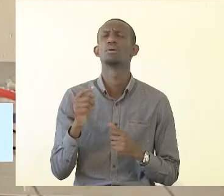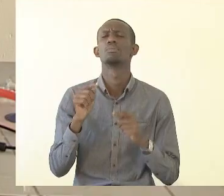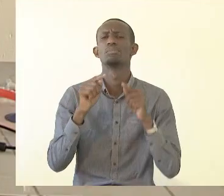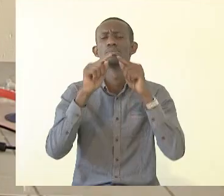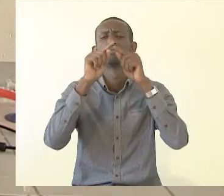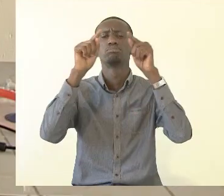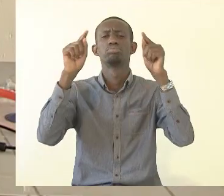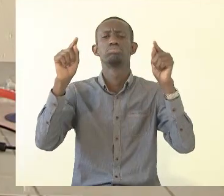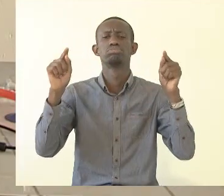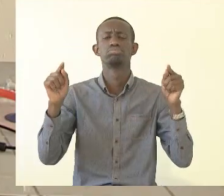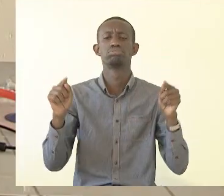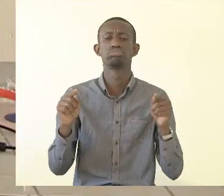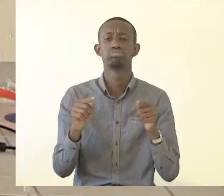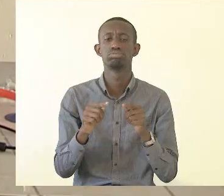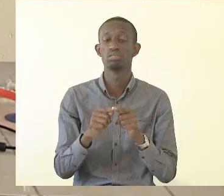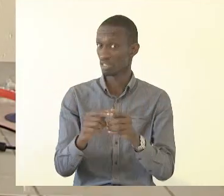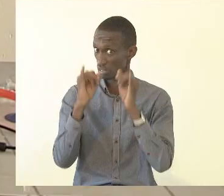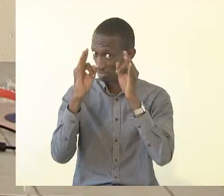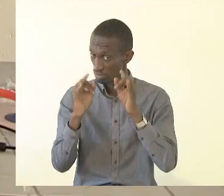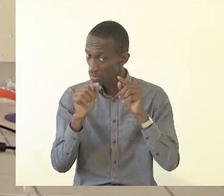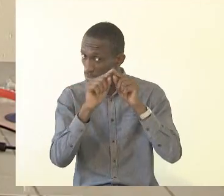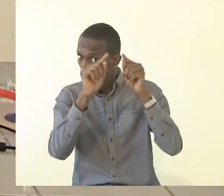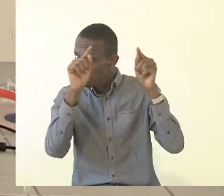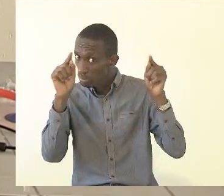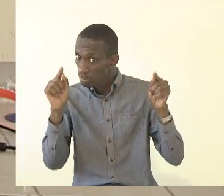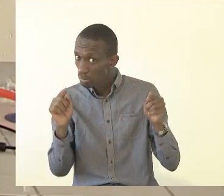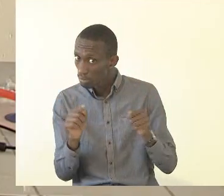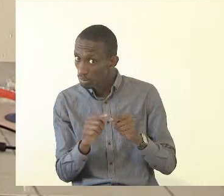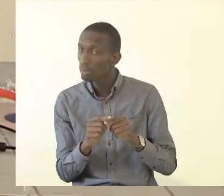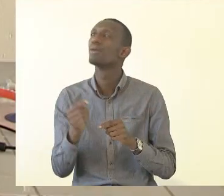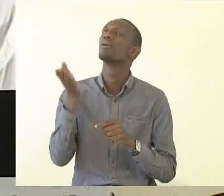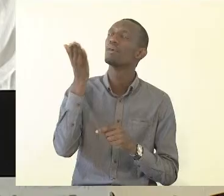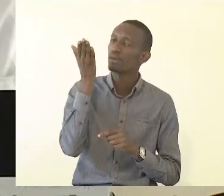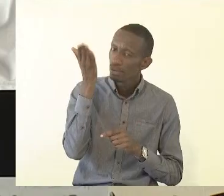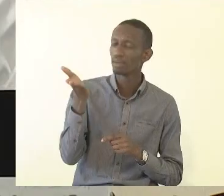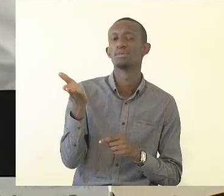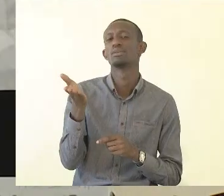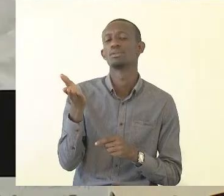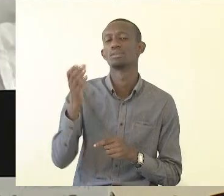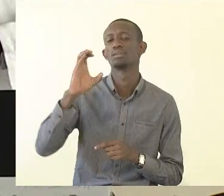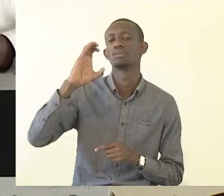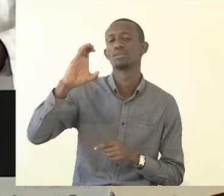cyclohexane. So if it is a cycle, that is an alkane. So you don't need the